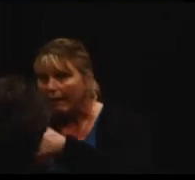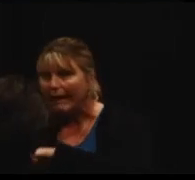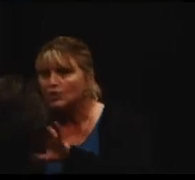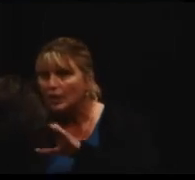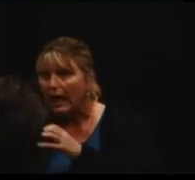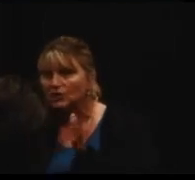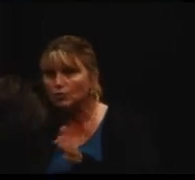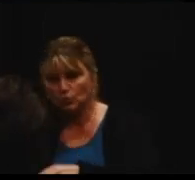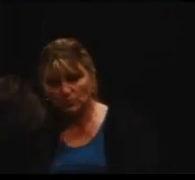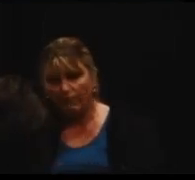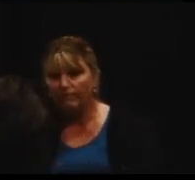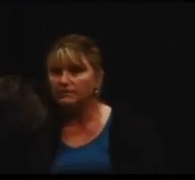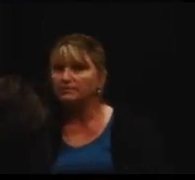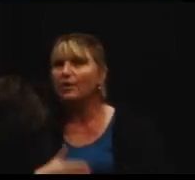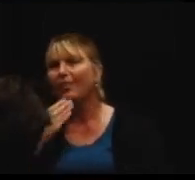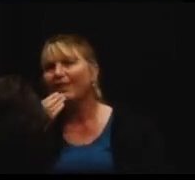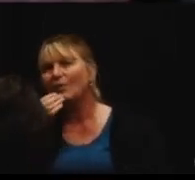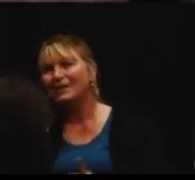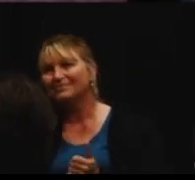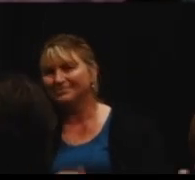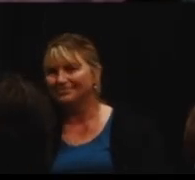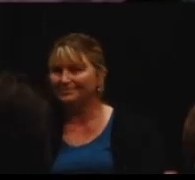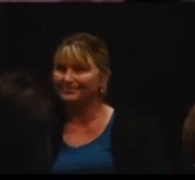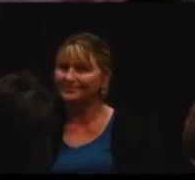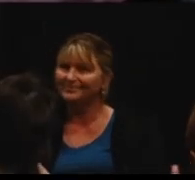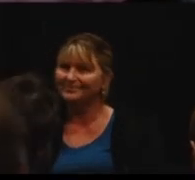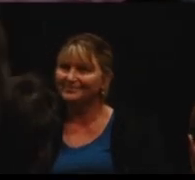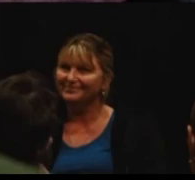So thank you, everyone, for a great panel.